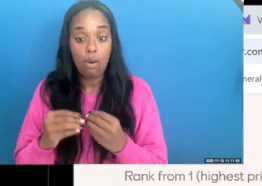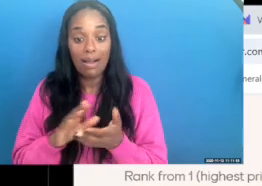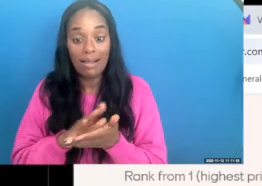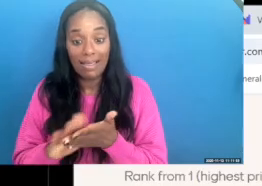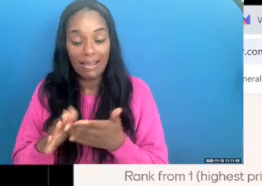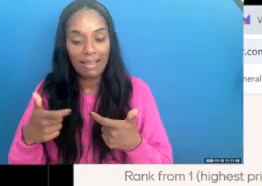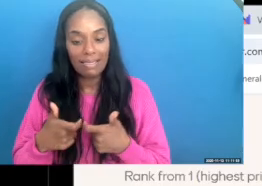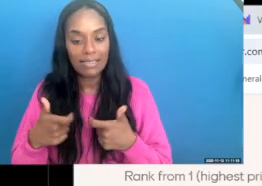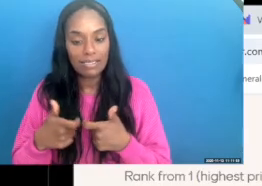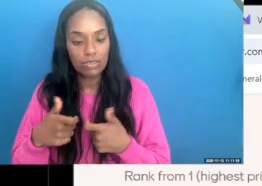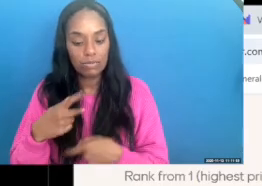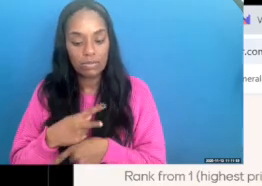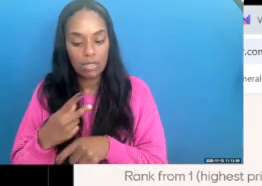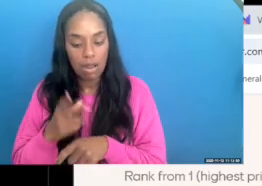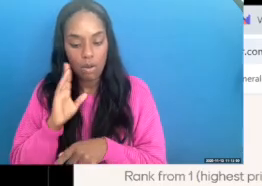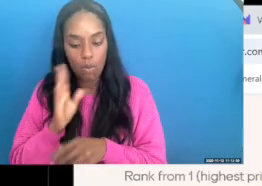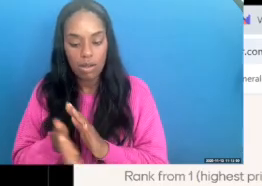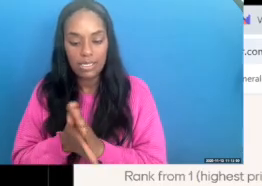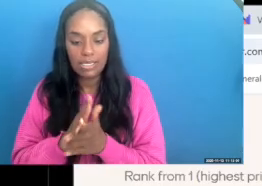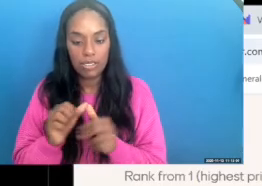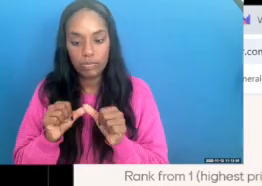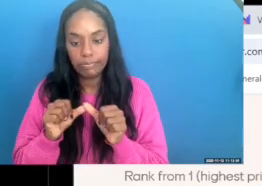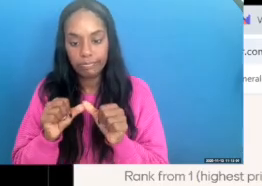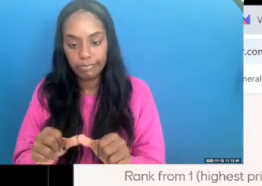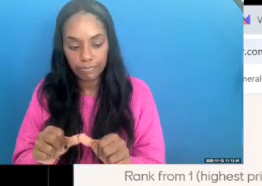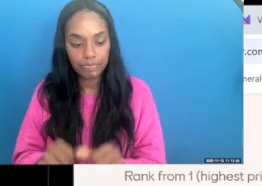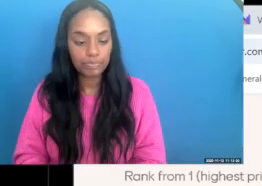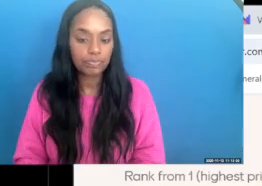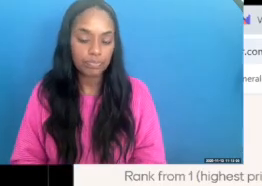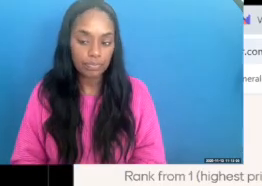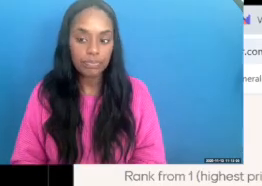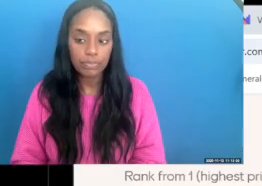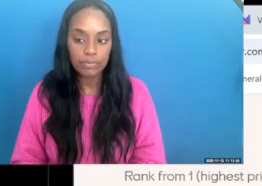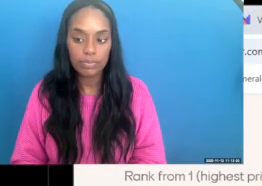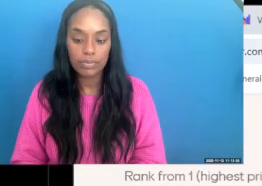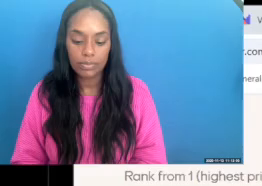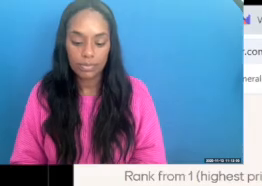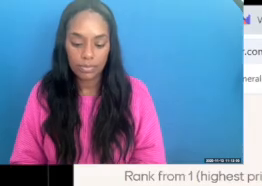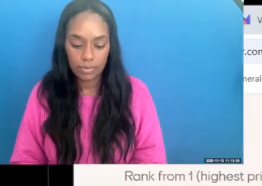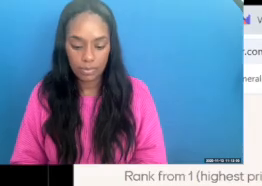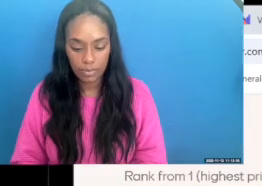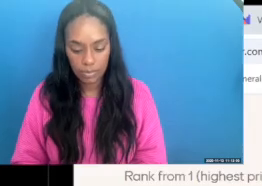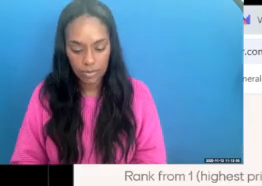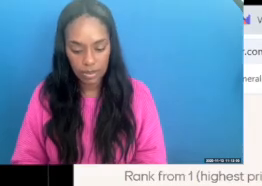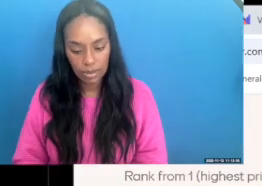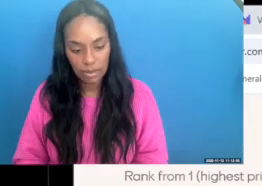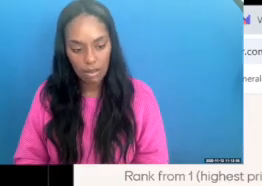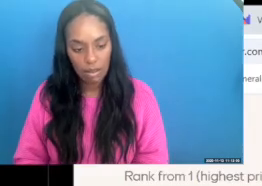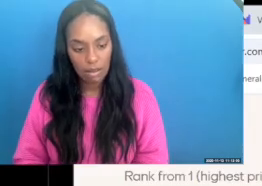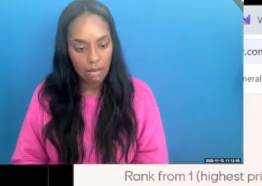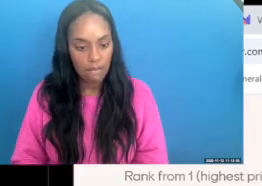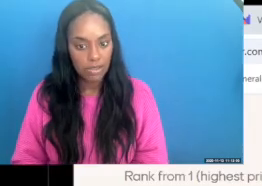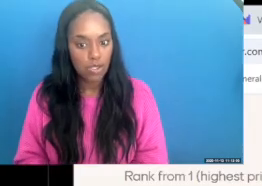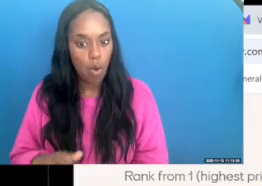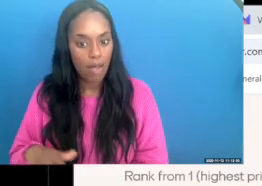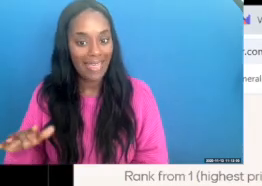our grid is able to support, for the most part, even cleaner electricity production, and we're going to continue to get cleaner. And